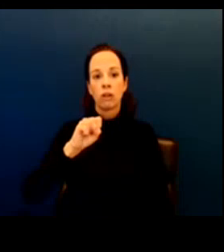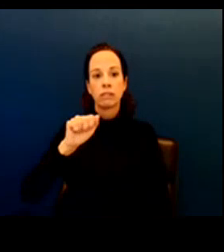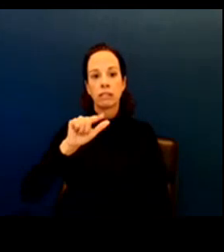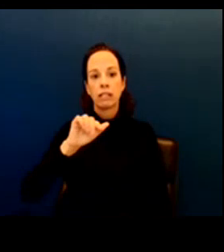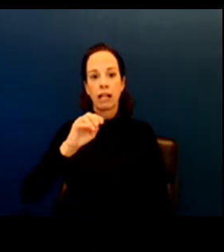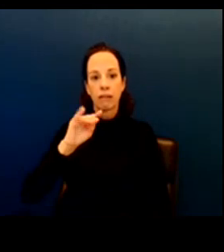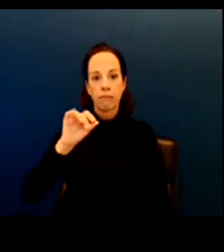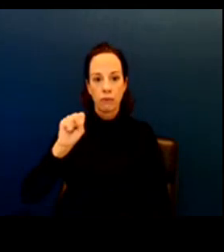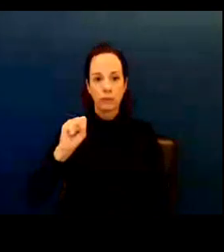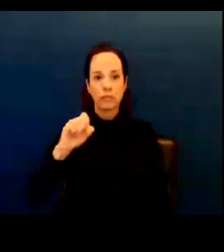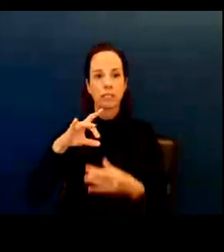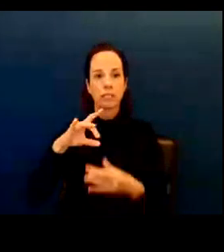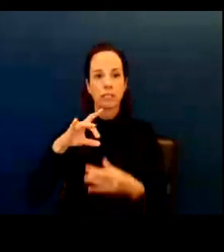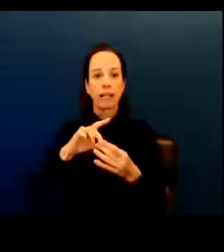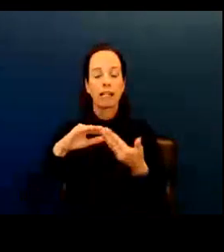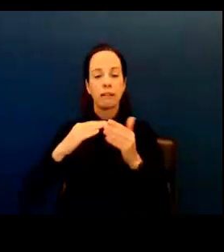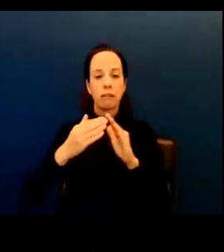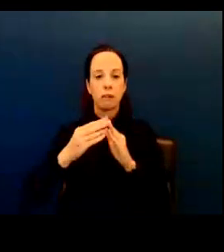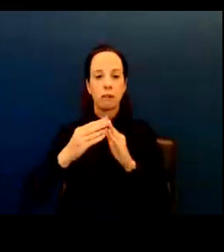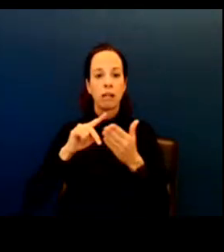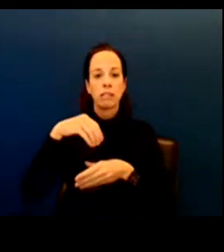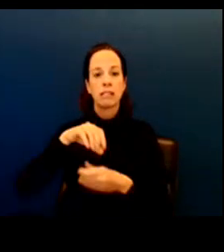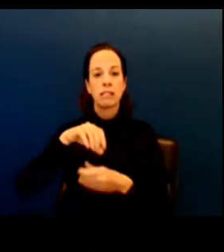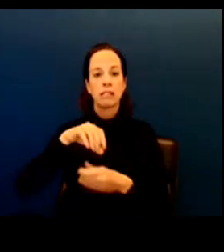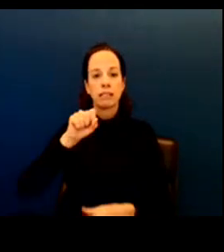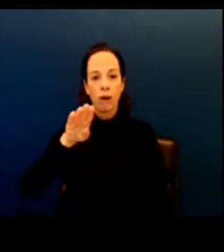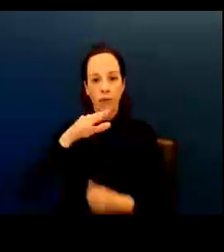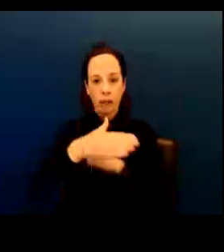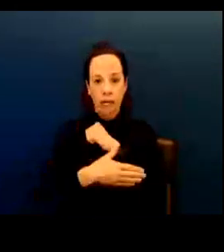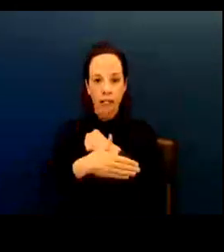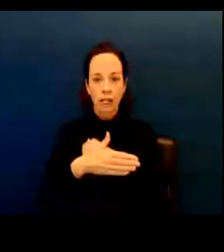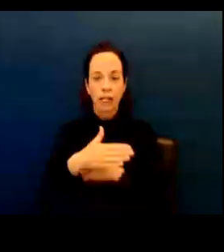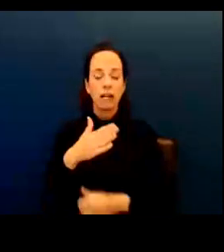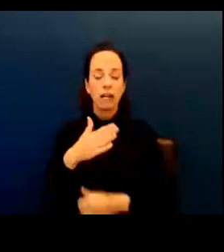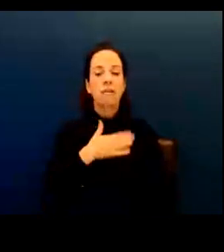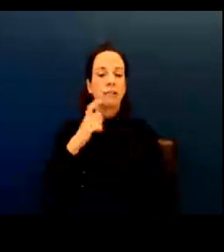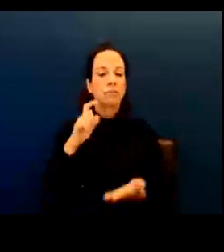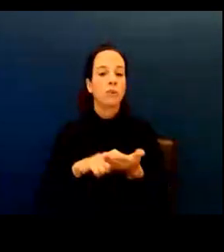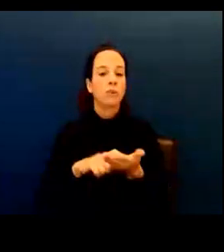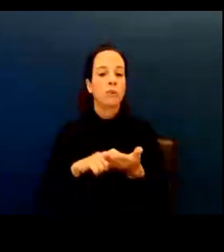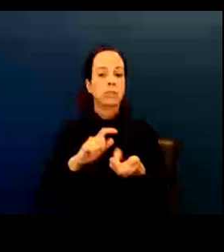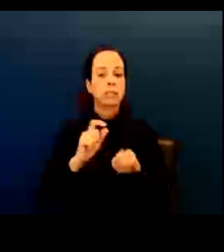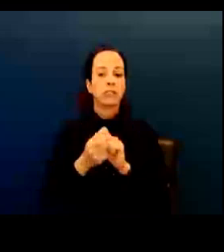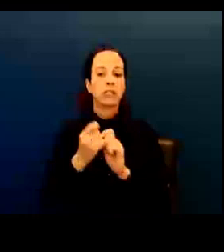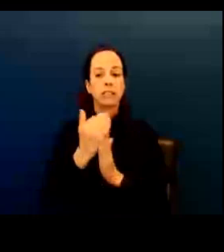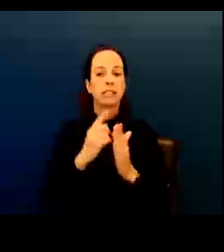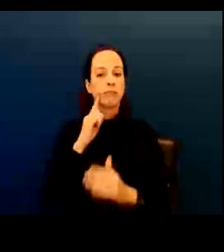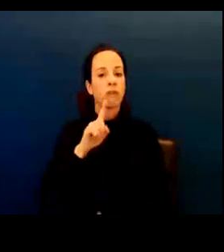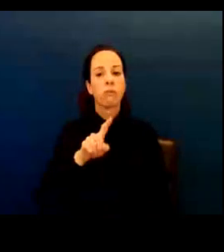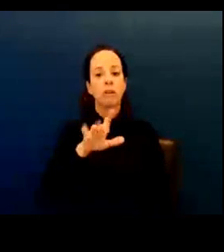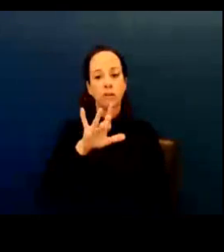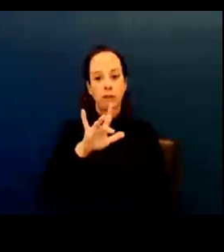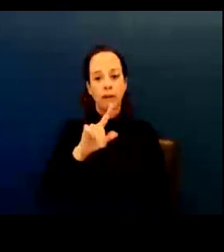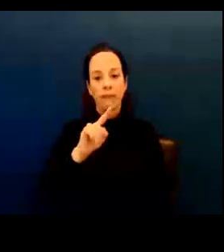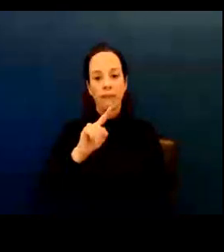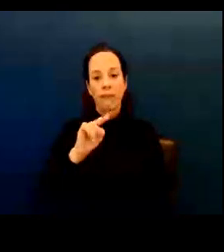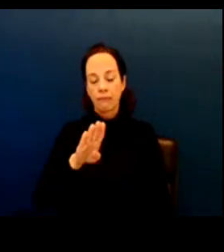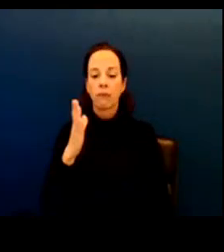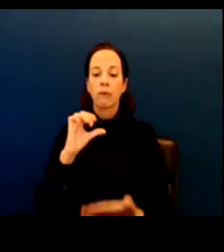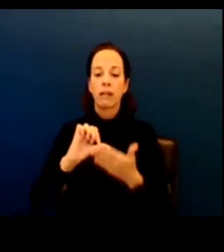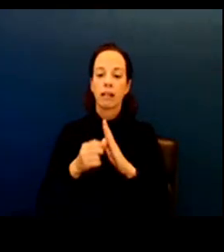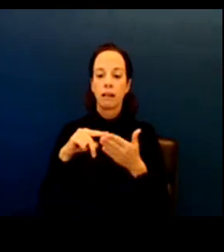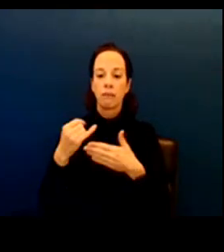Project in Santa Barbara County. Please make note of the change list for tab 125. I'd like to highlight a project within each